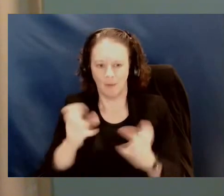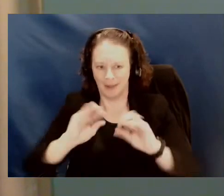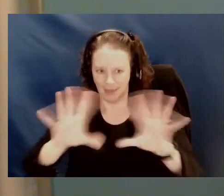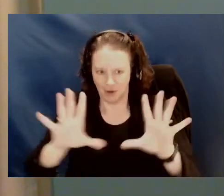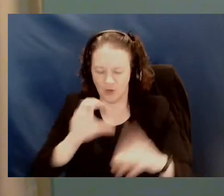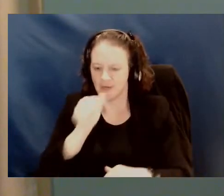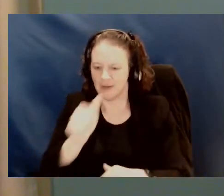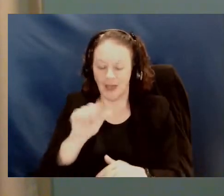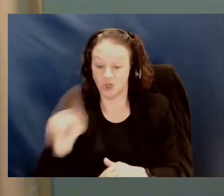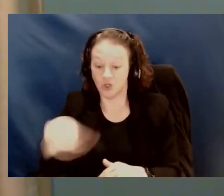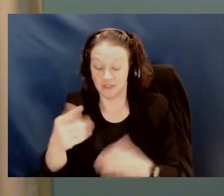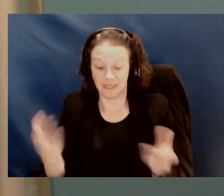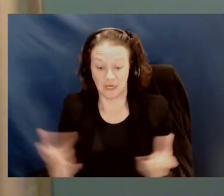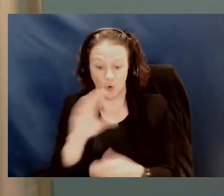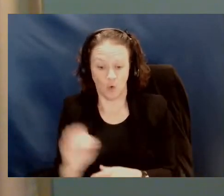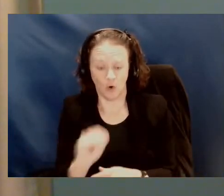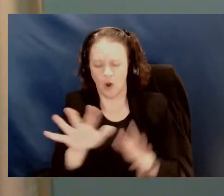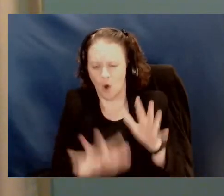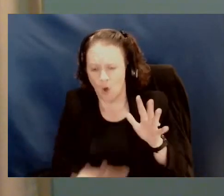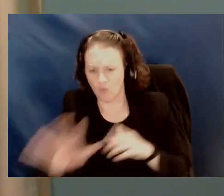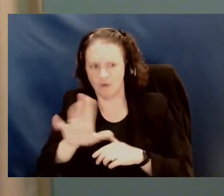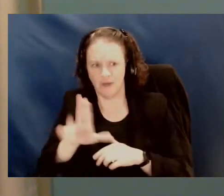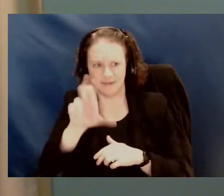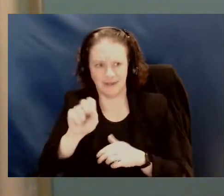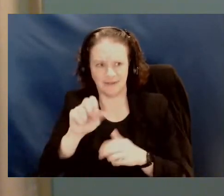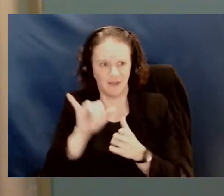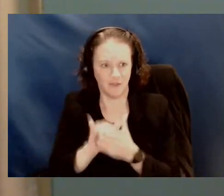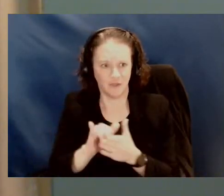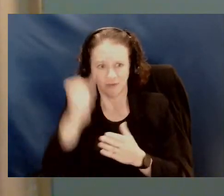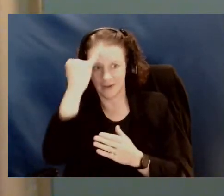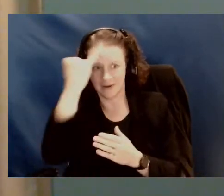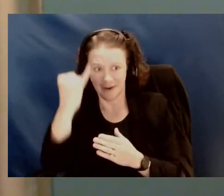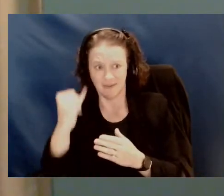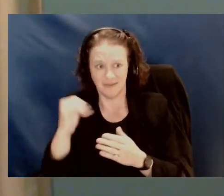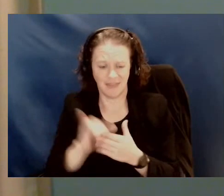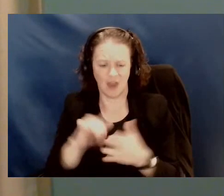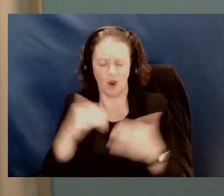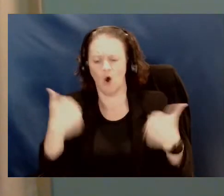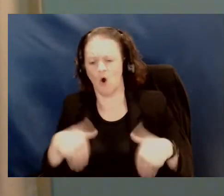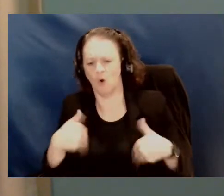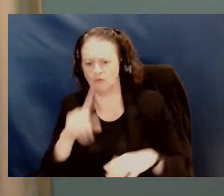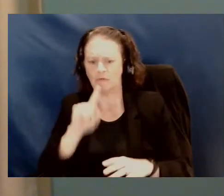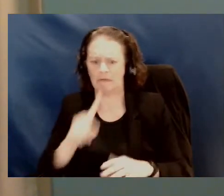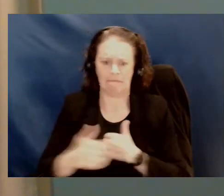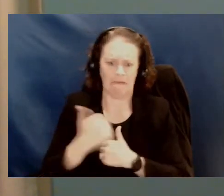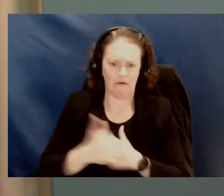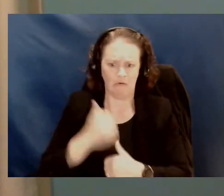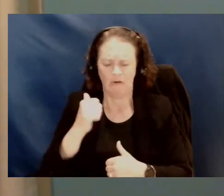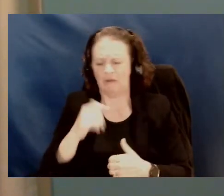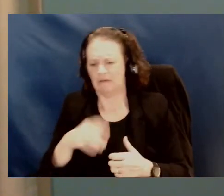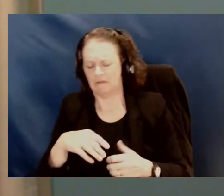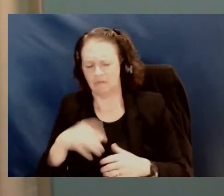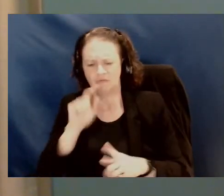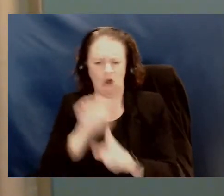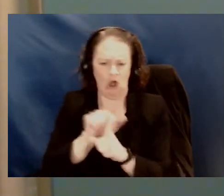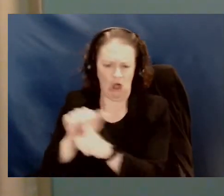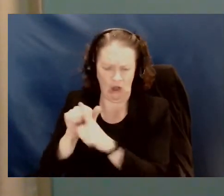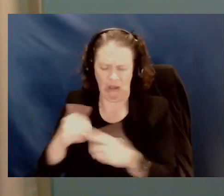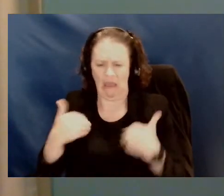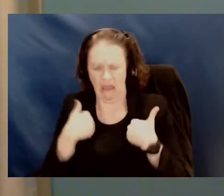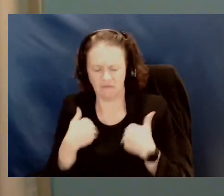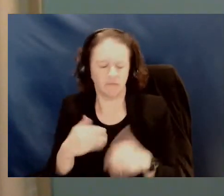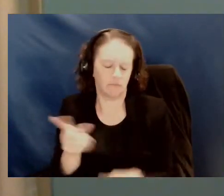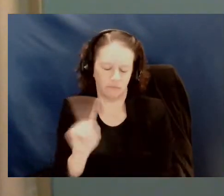across the country, those claims are a myth. My opponent in 2016 said that Oregon's vote by mail system